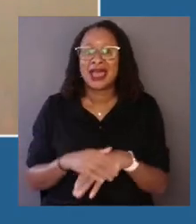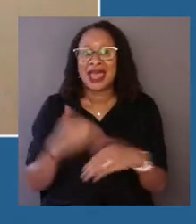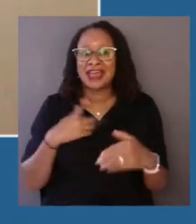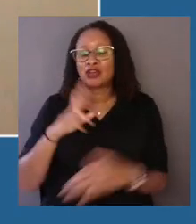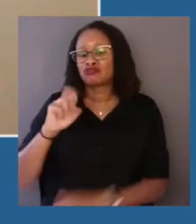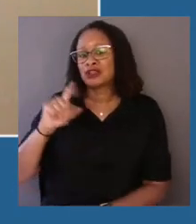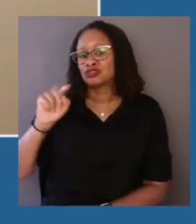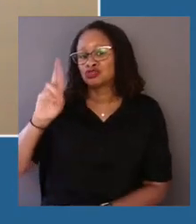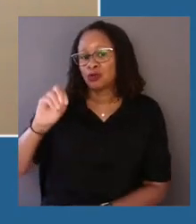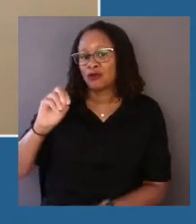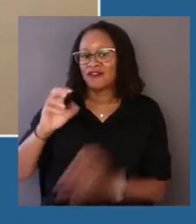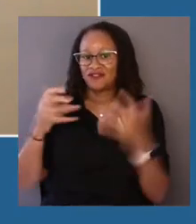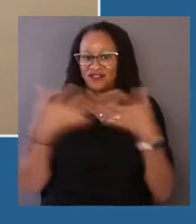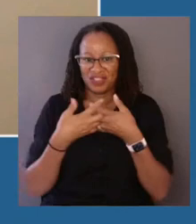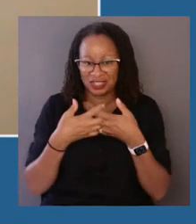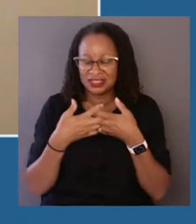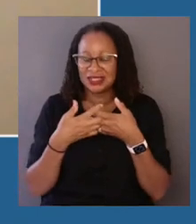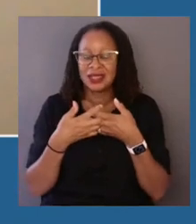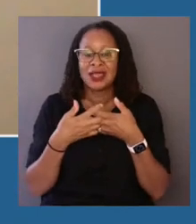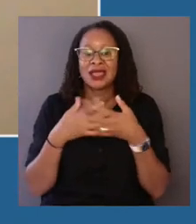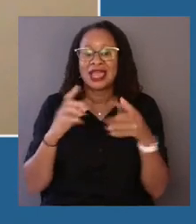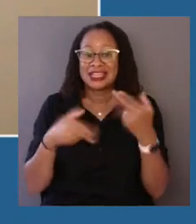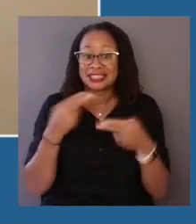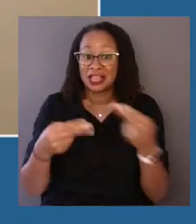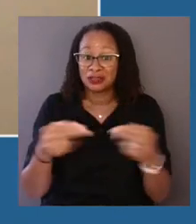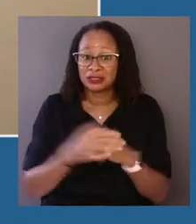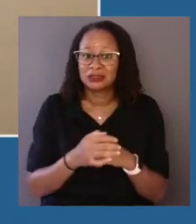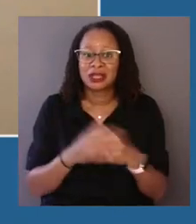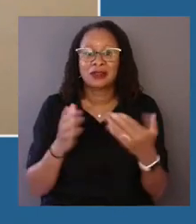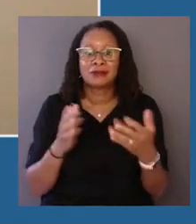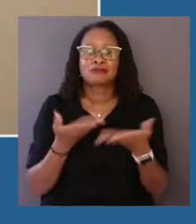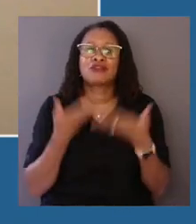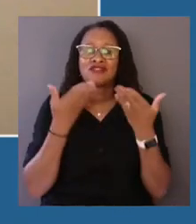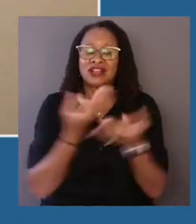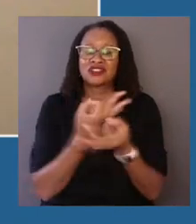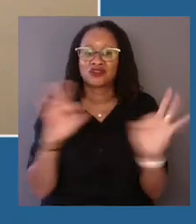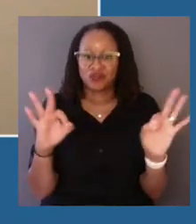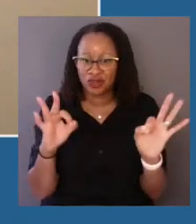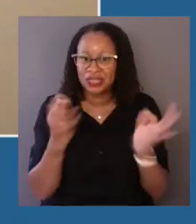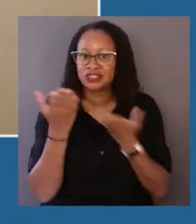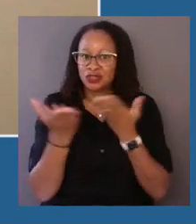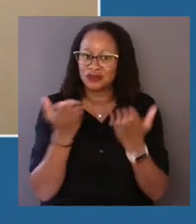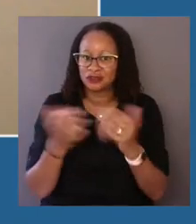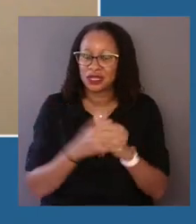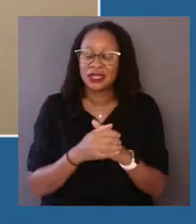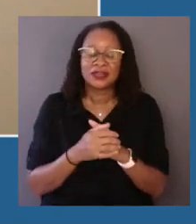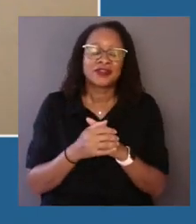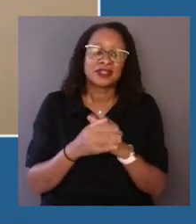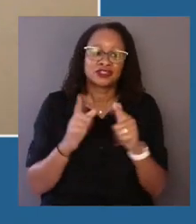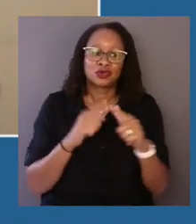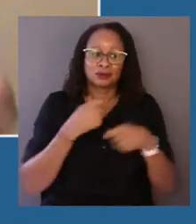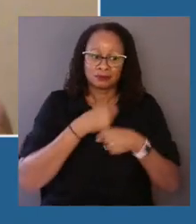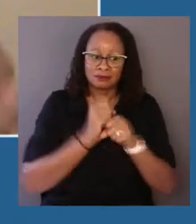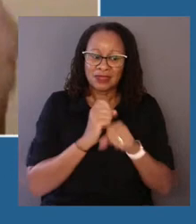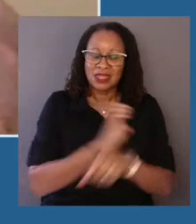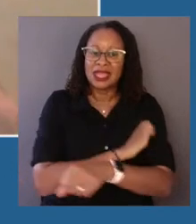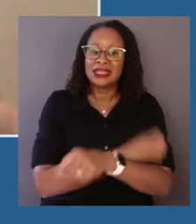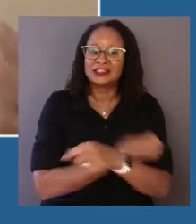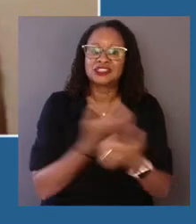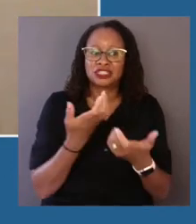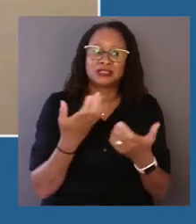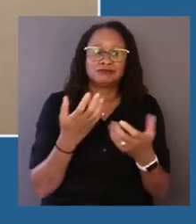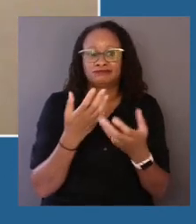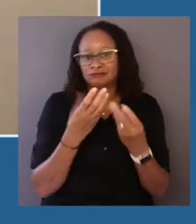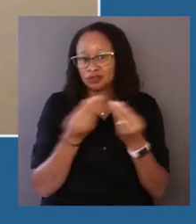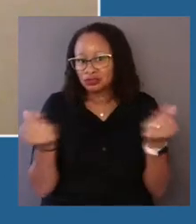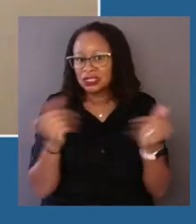provides free advisory services for building owners and operators to make energy efficiency improvements in their buildings. So the program was